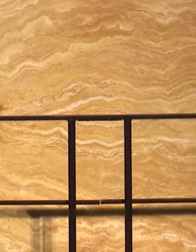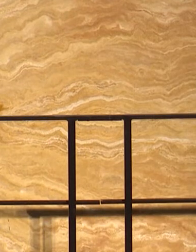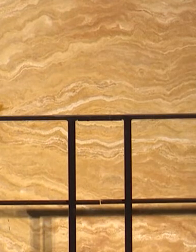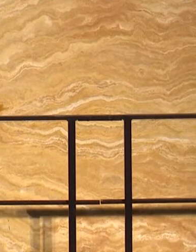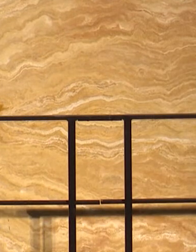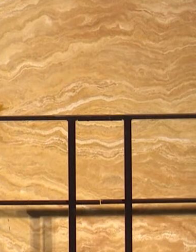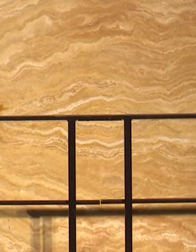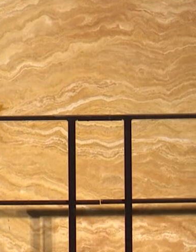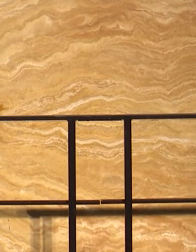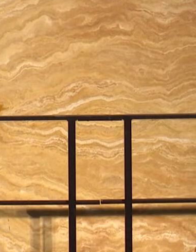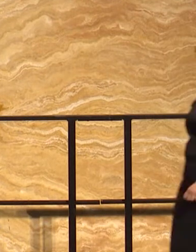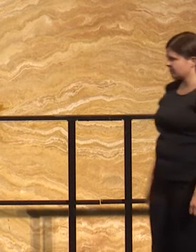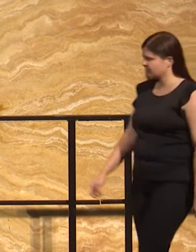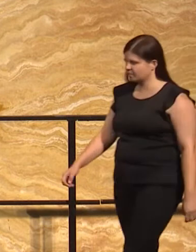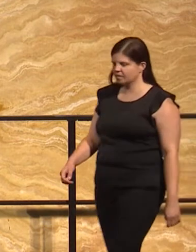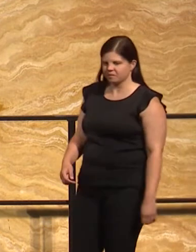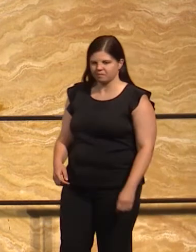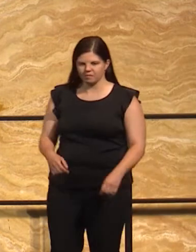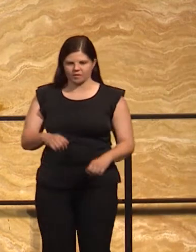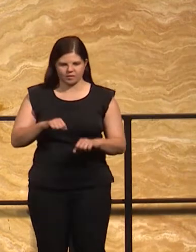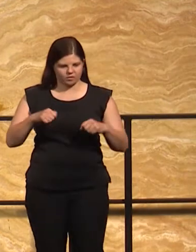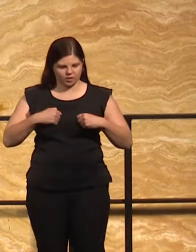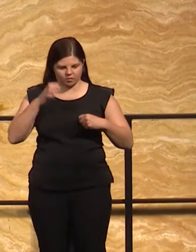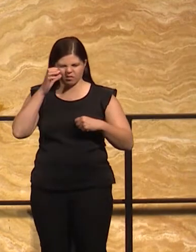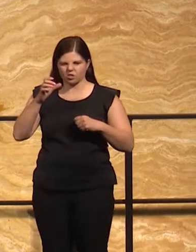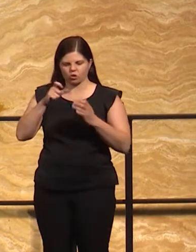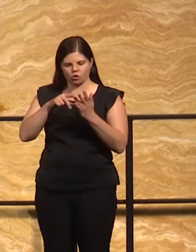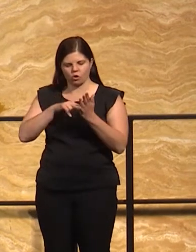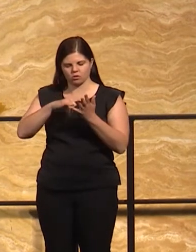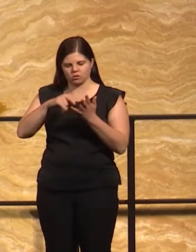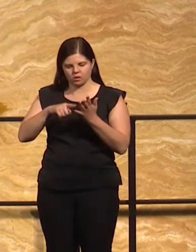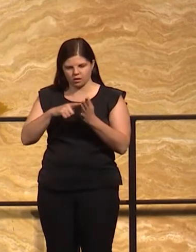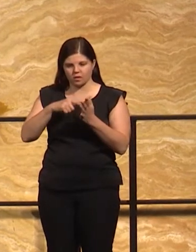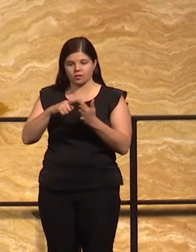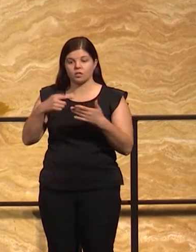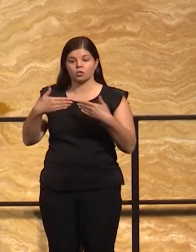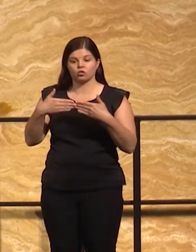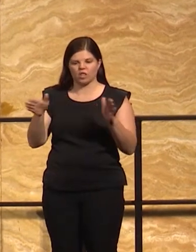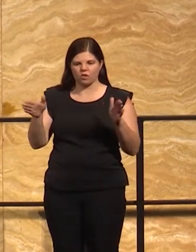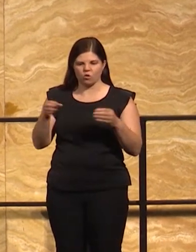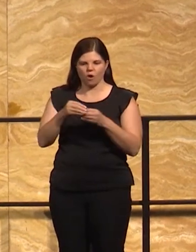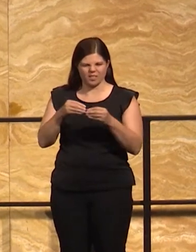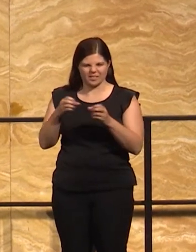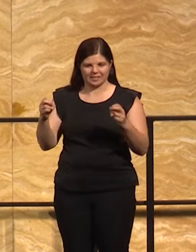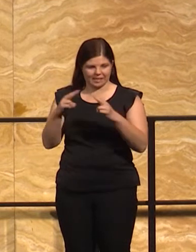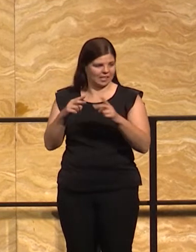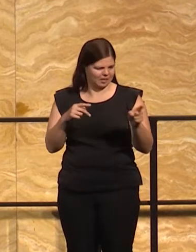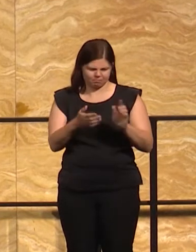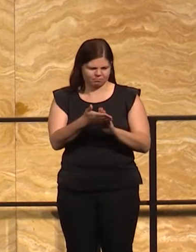Santos, of our consulate general office in Sydney. And